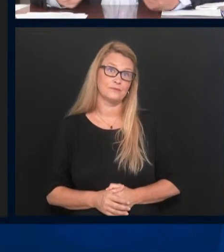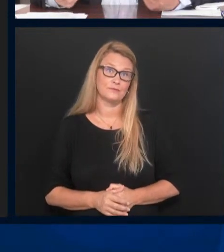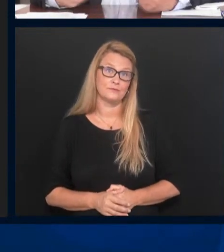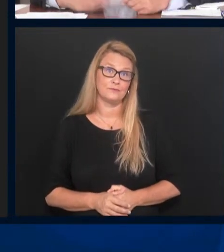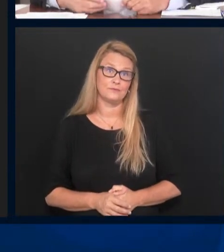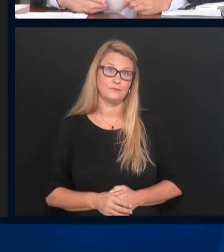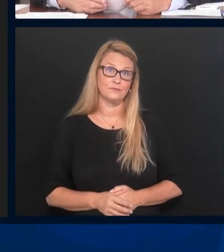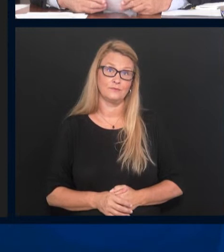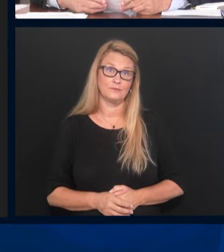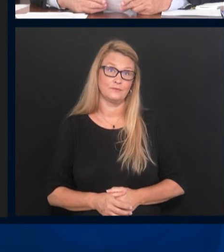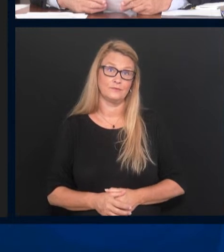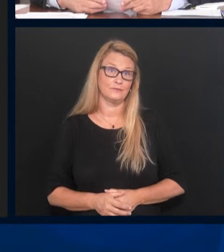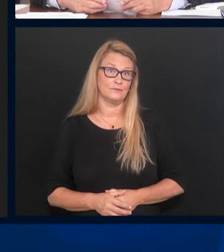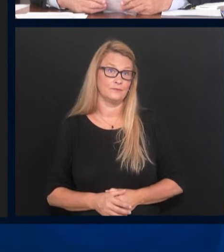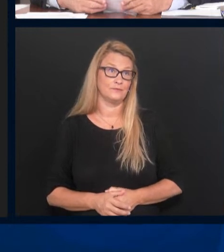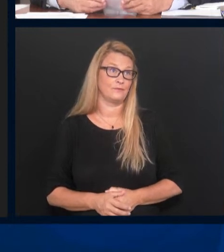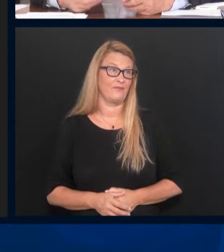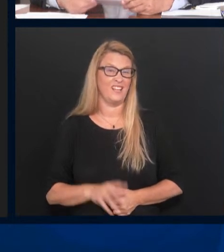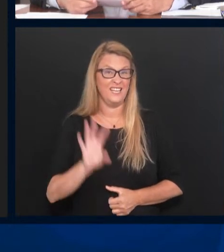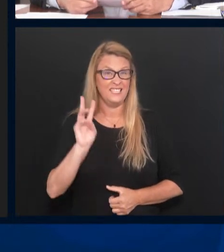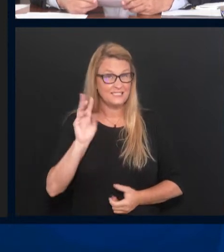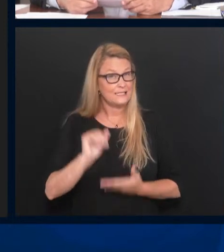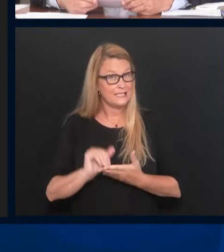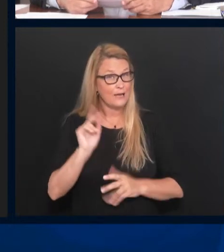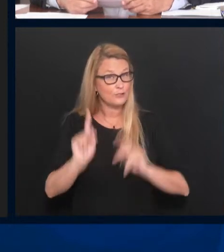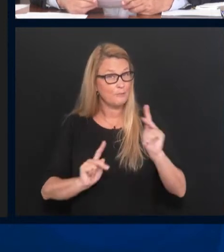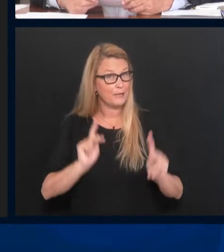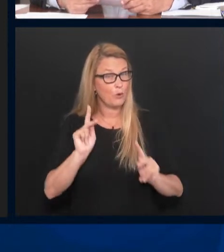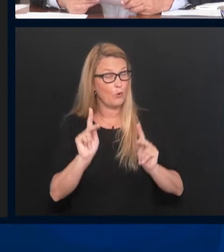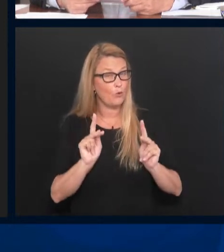just to tell it like it is, that's 6,000 people.